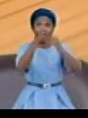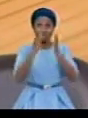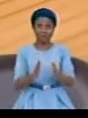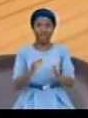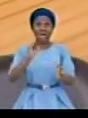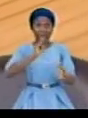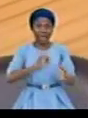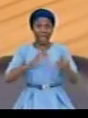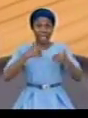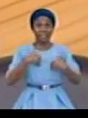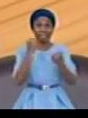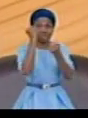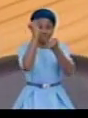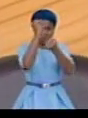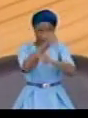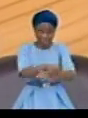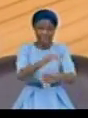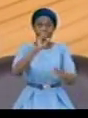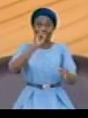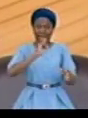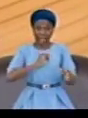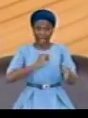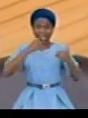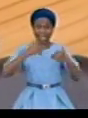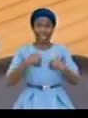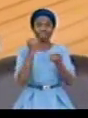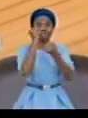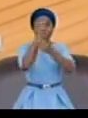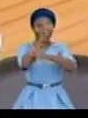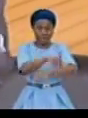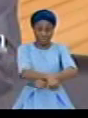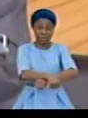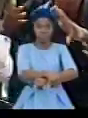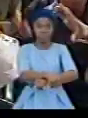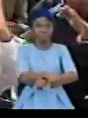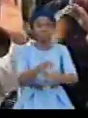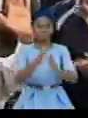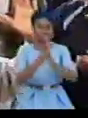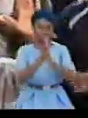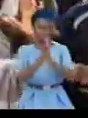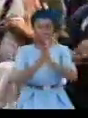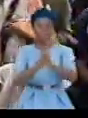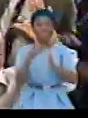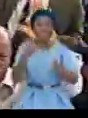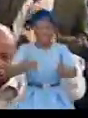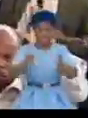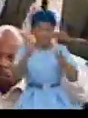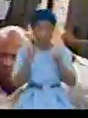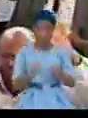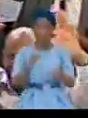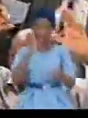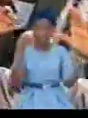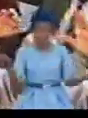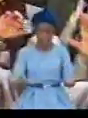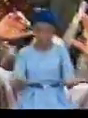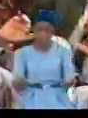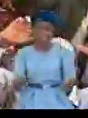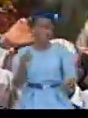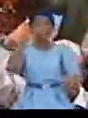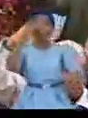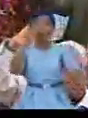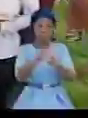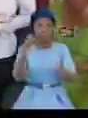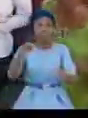have overcome. I have overcome. The power is there. The promises are